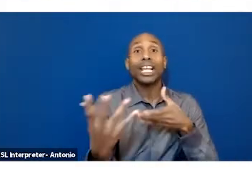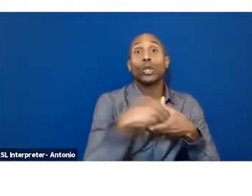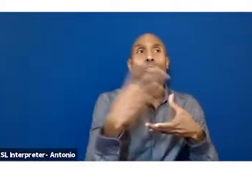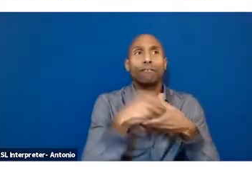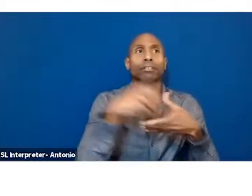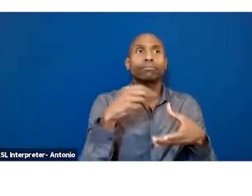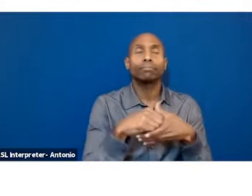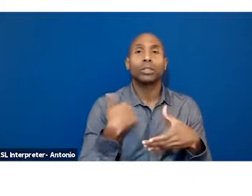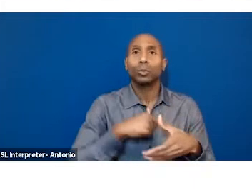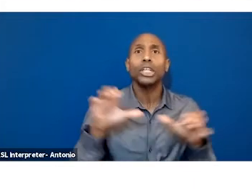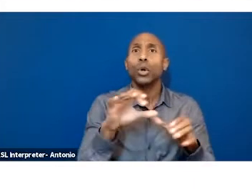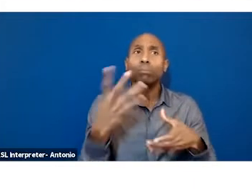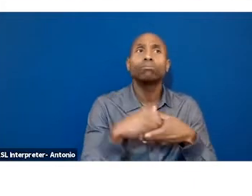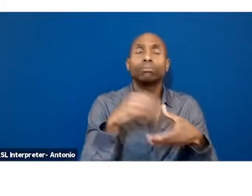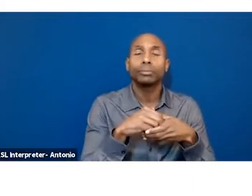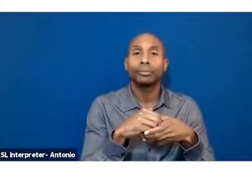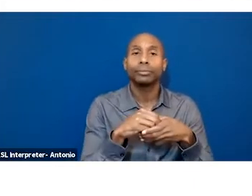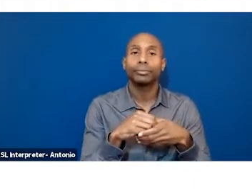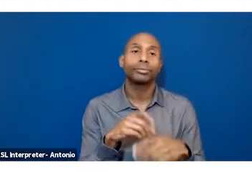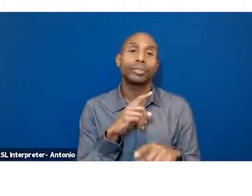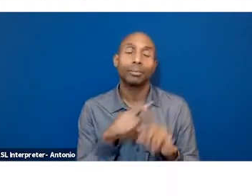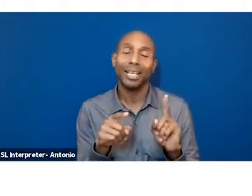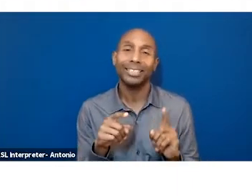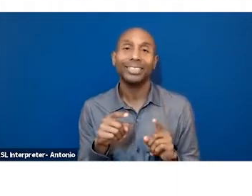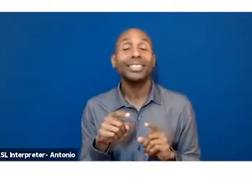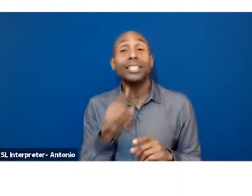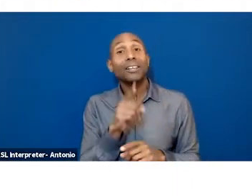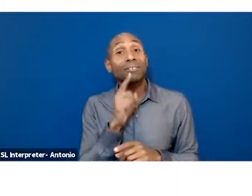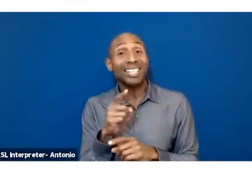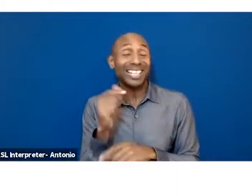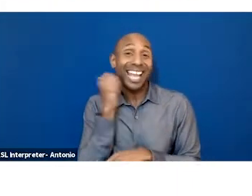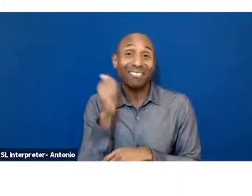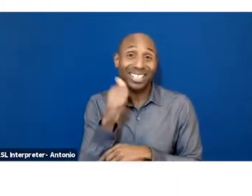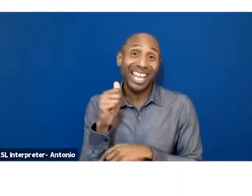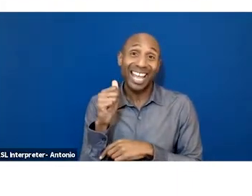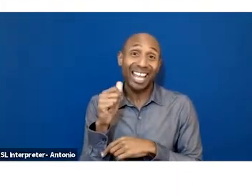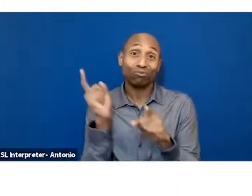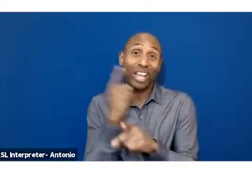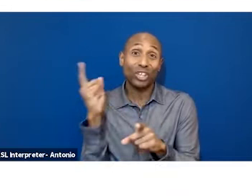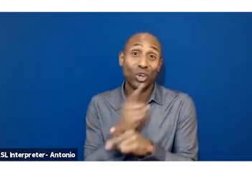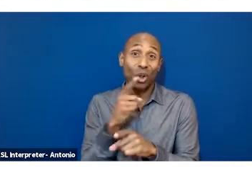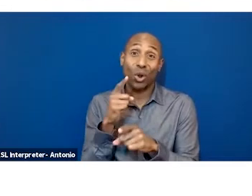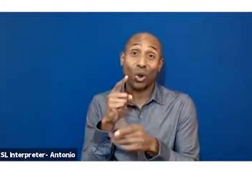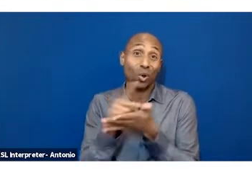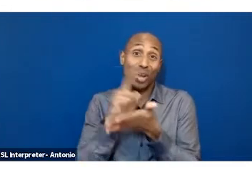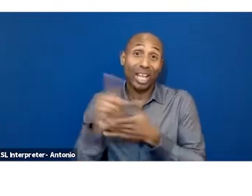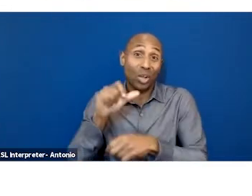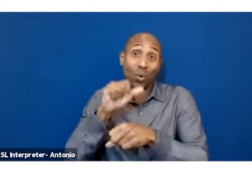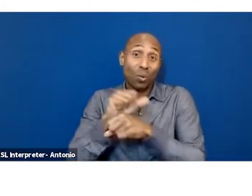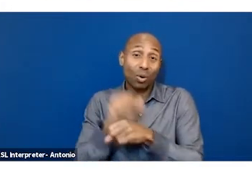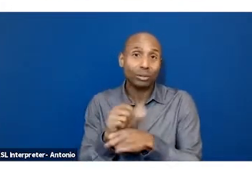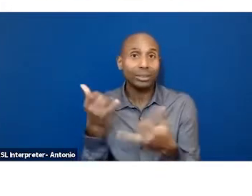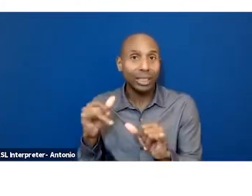processes that constitute the business of global fashion. In fact, the public-facing solutions to fashion